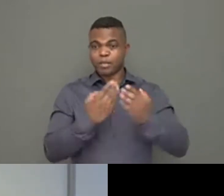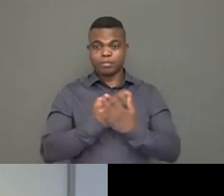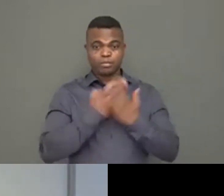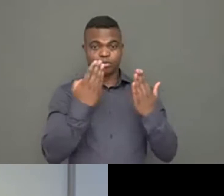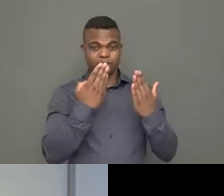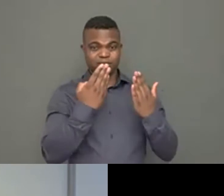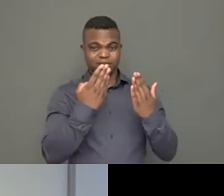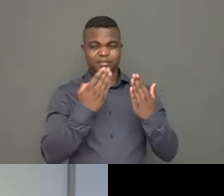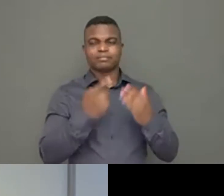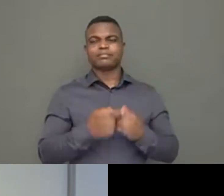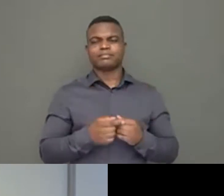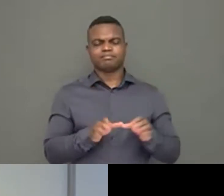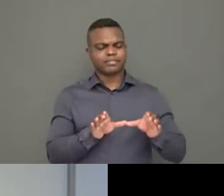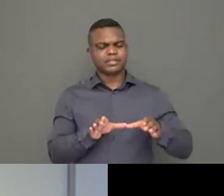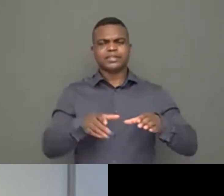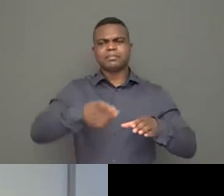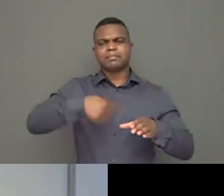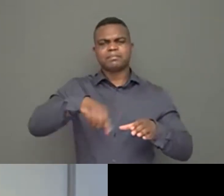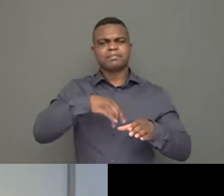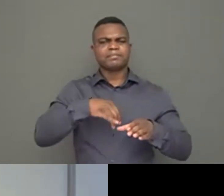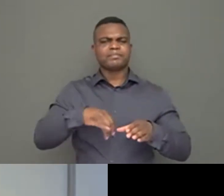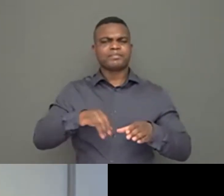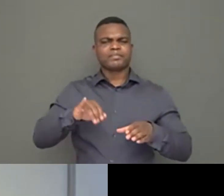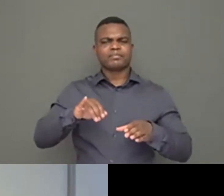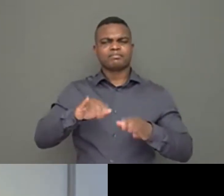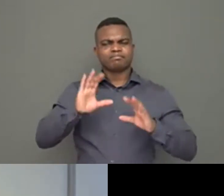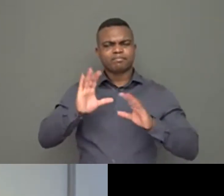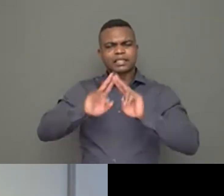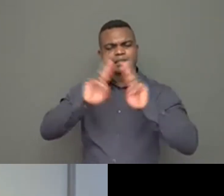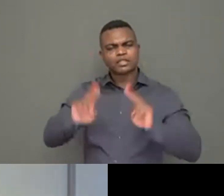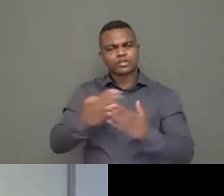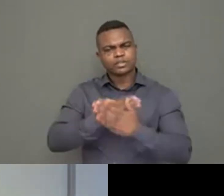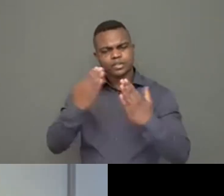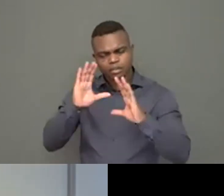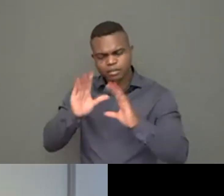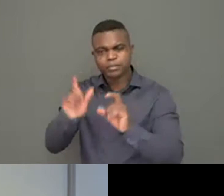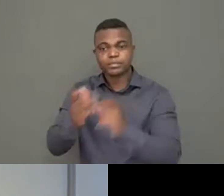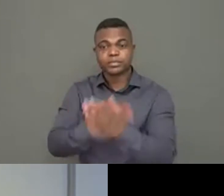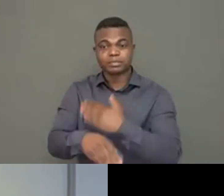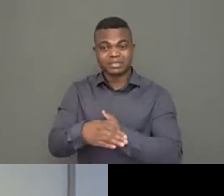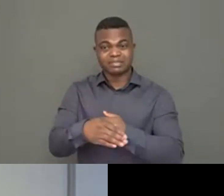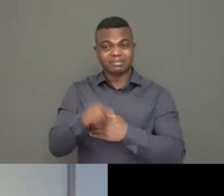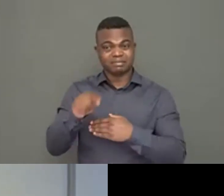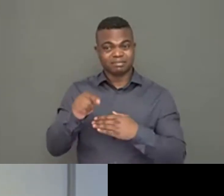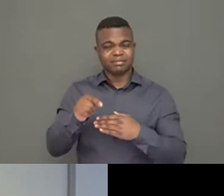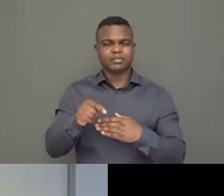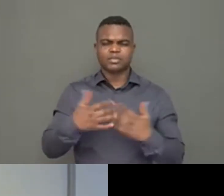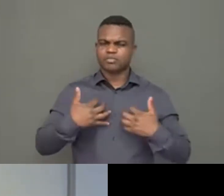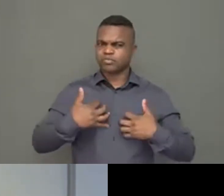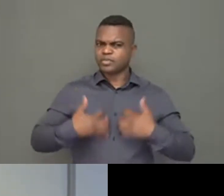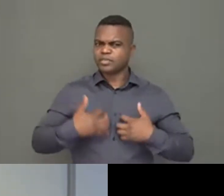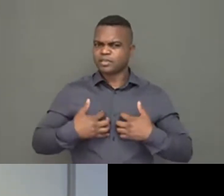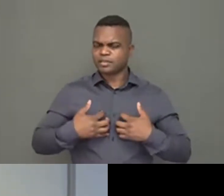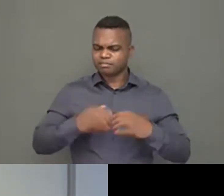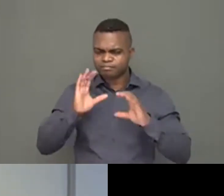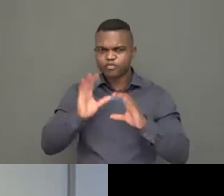participation of persons with disability towards an inclusive, accessible and sustainable post-COVID world. And I think we've all